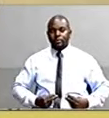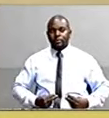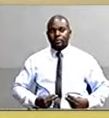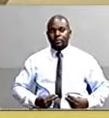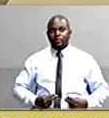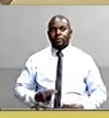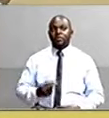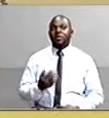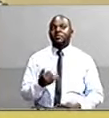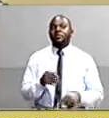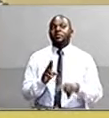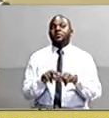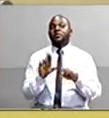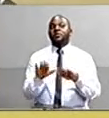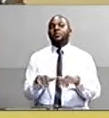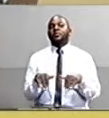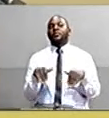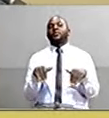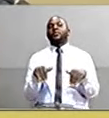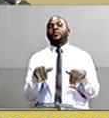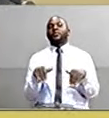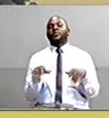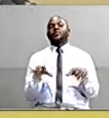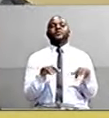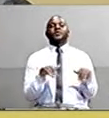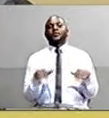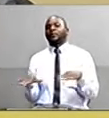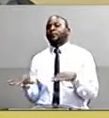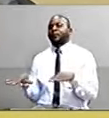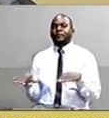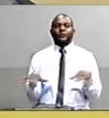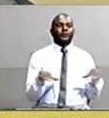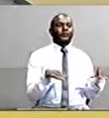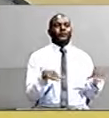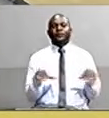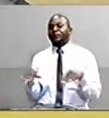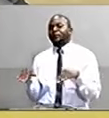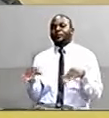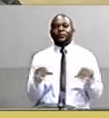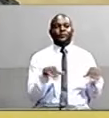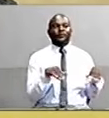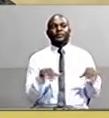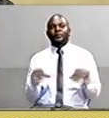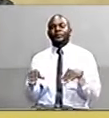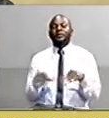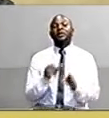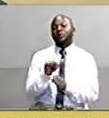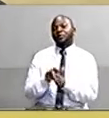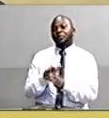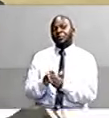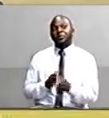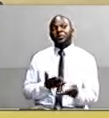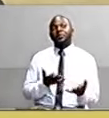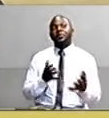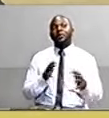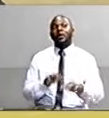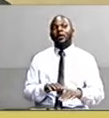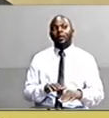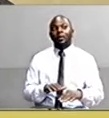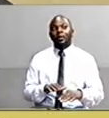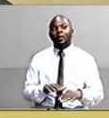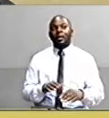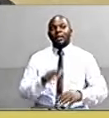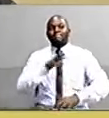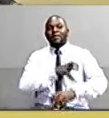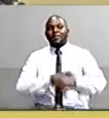When you sit in those offices of ours, you die slowly. The